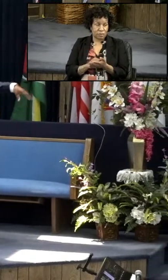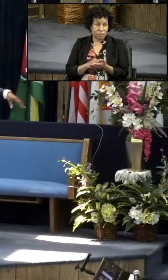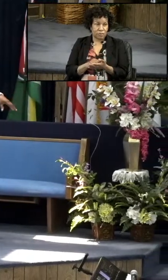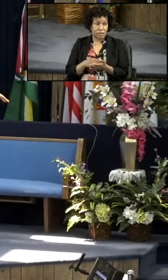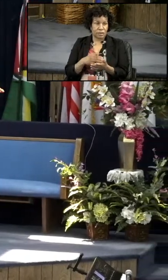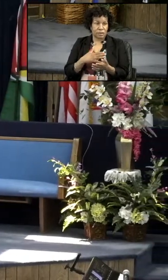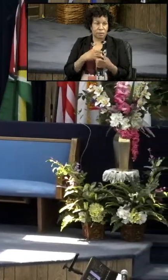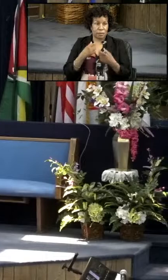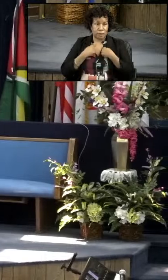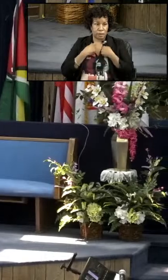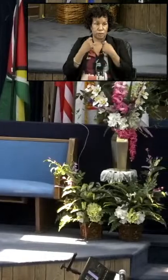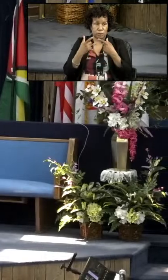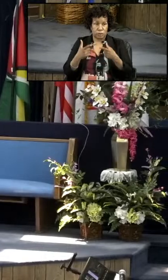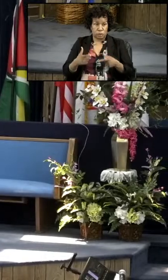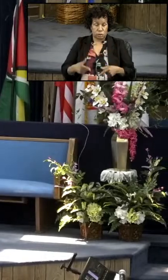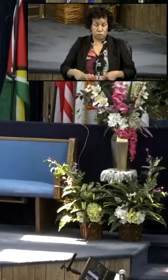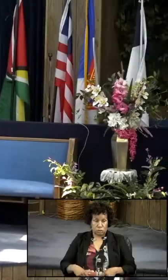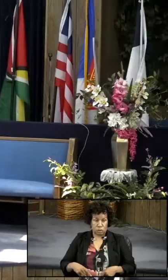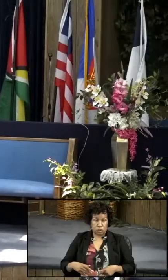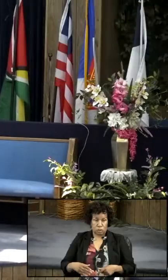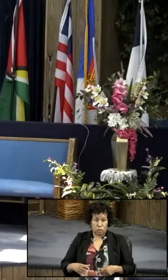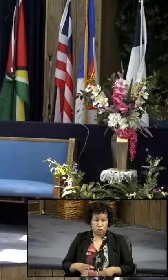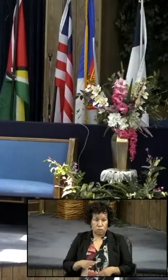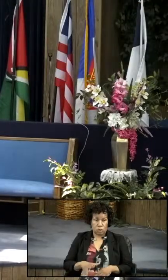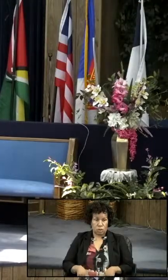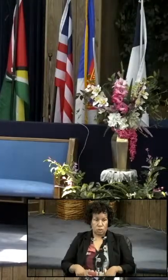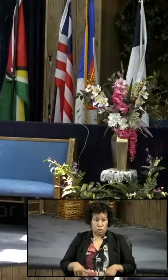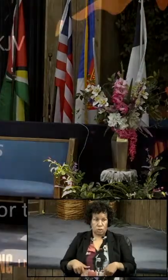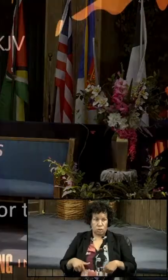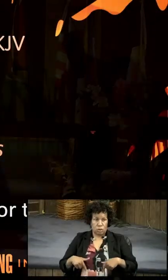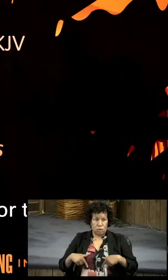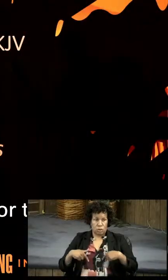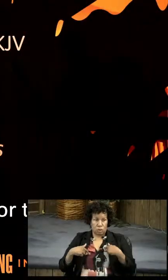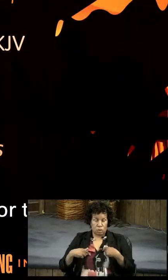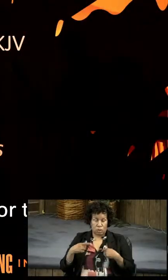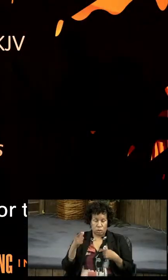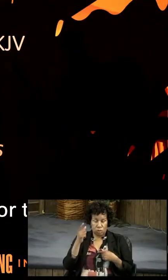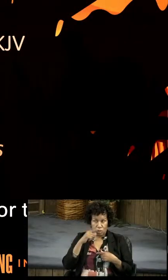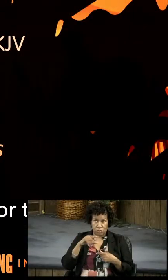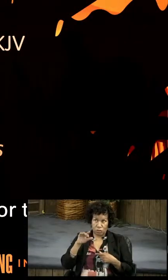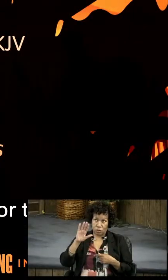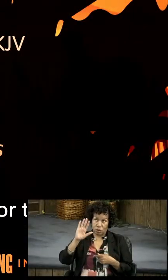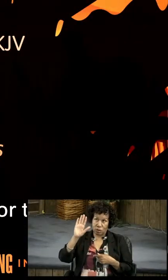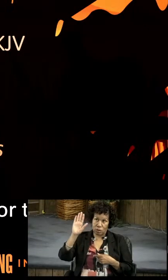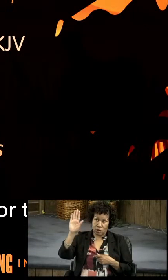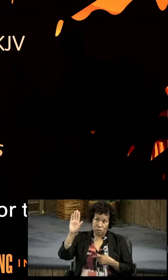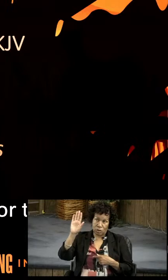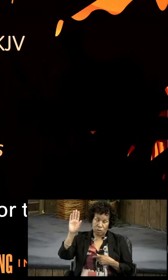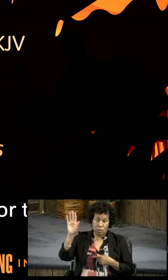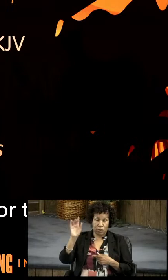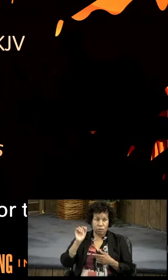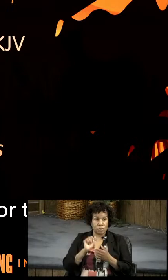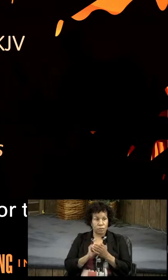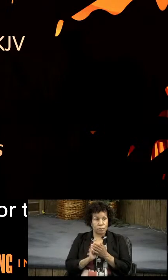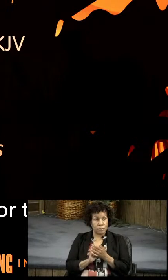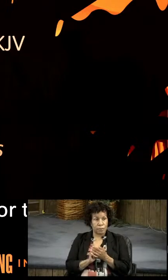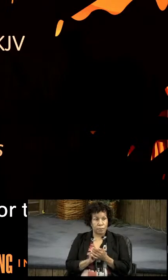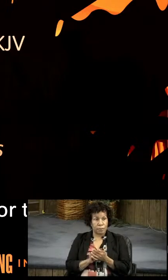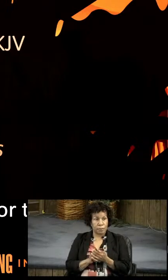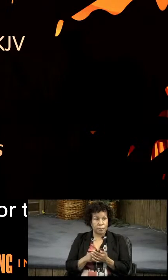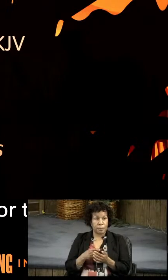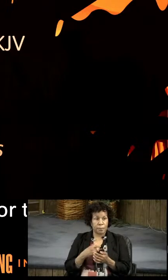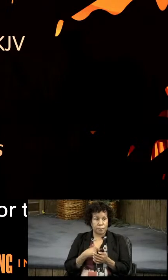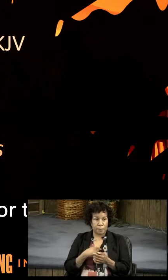My soul longs for you. So in this verse, what he's saying is